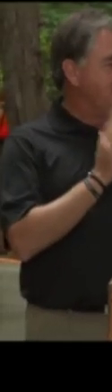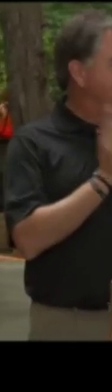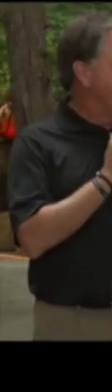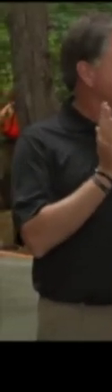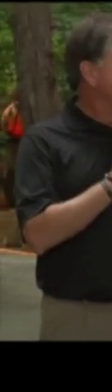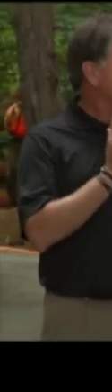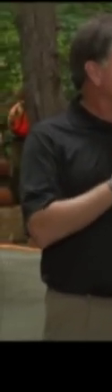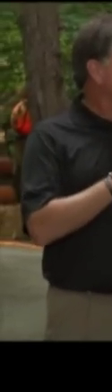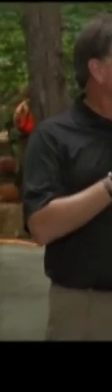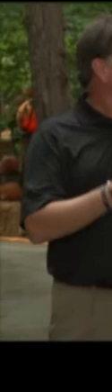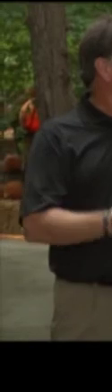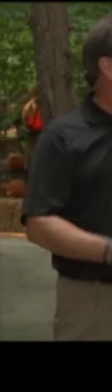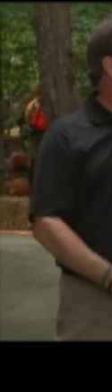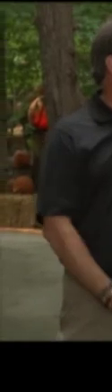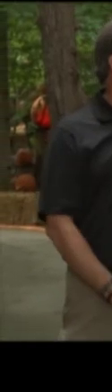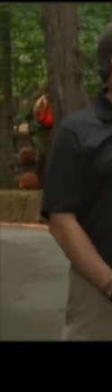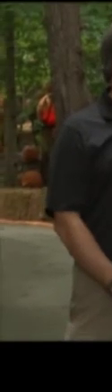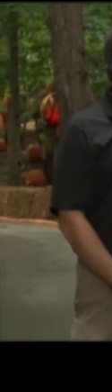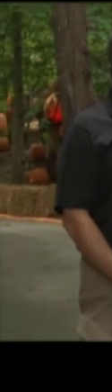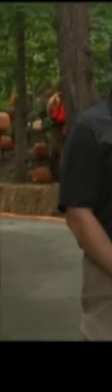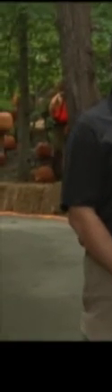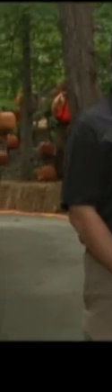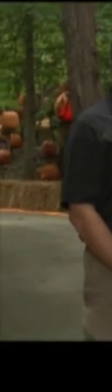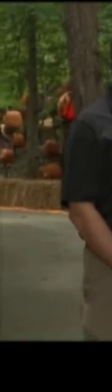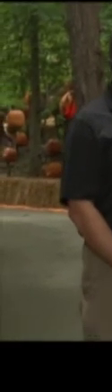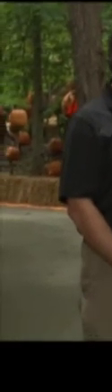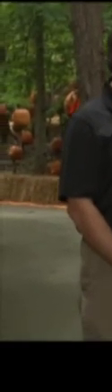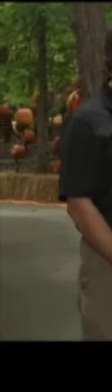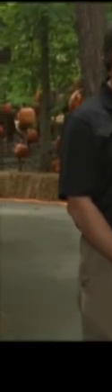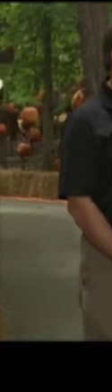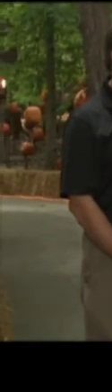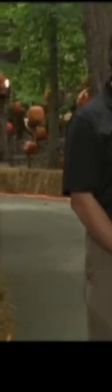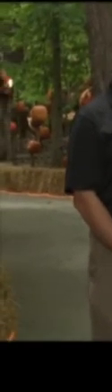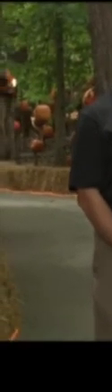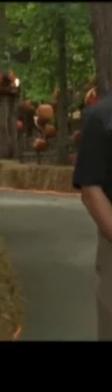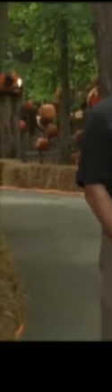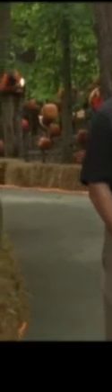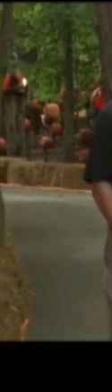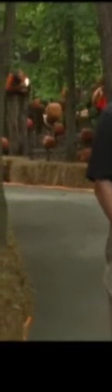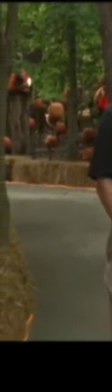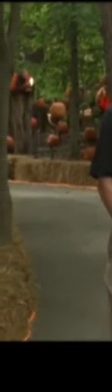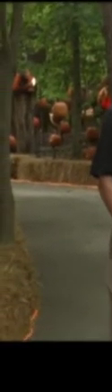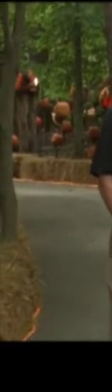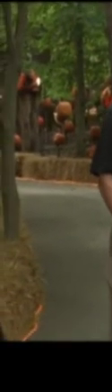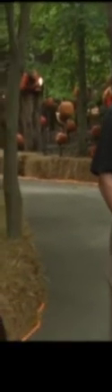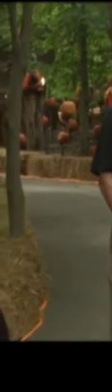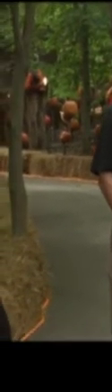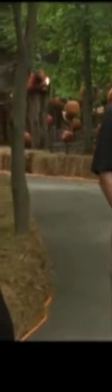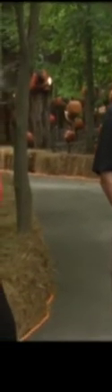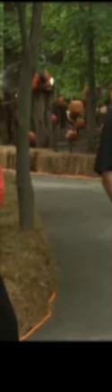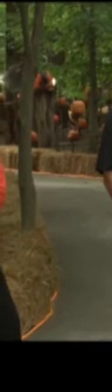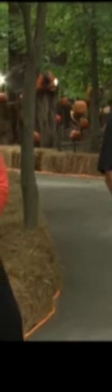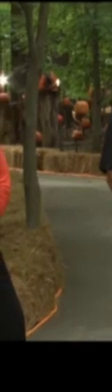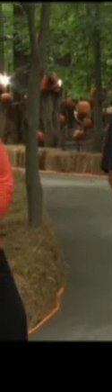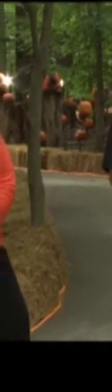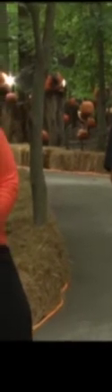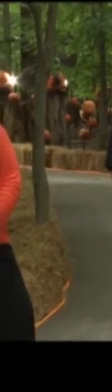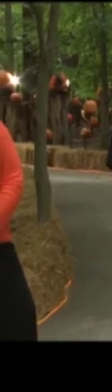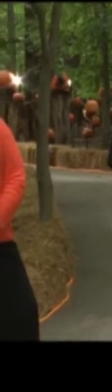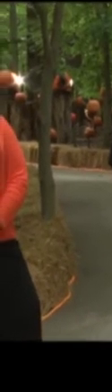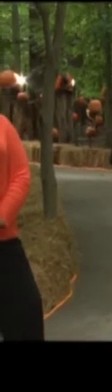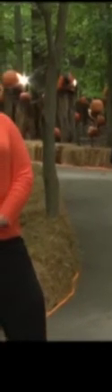Waste Management, Girl Scouts of Kentuckiano, Metro Fence, Louisville Eye Center,